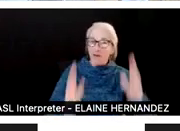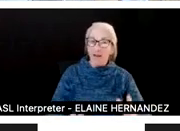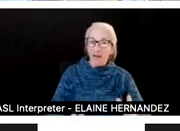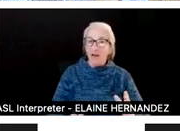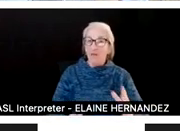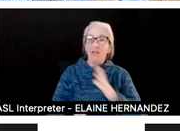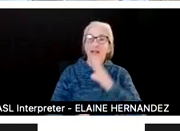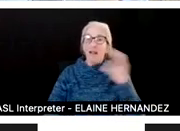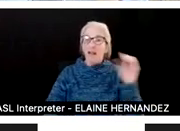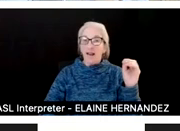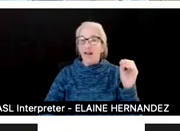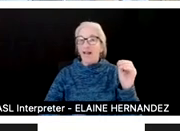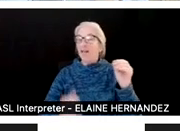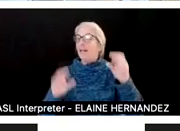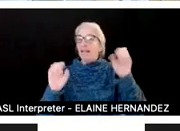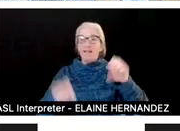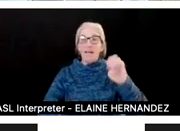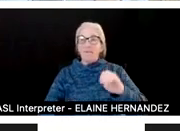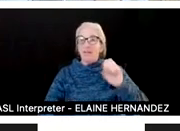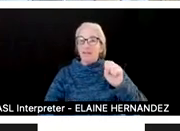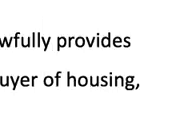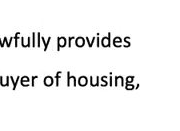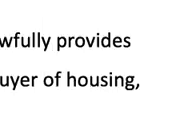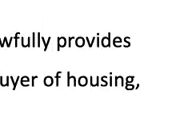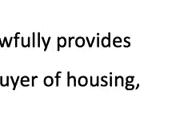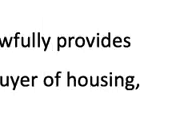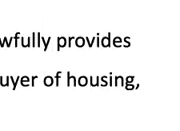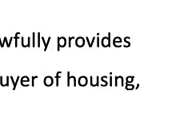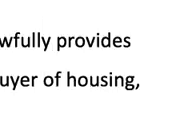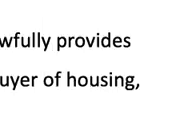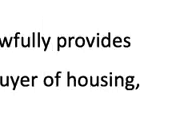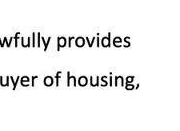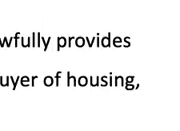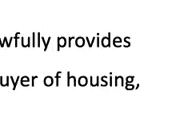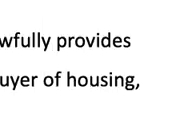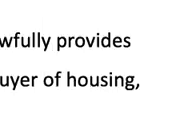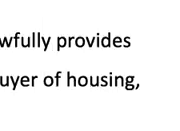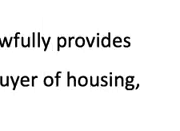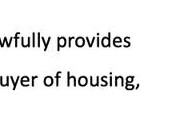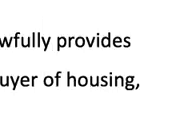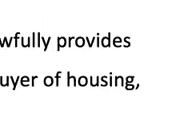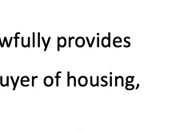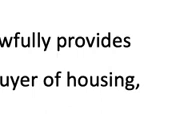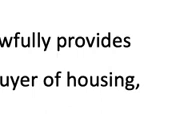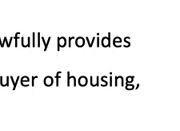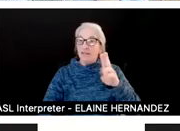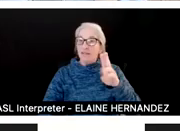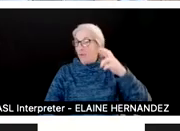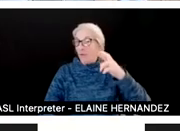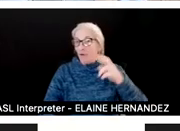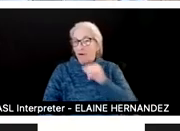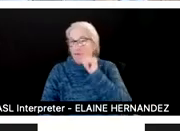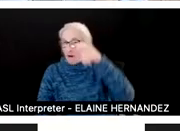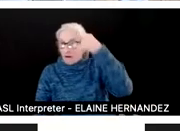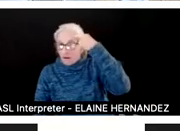administered by a governmental or non-governmental entity. Despite some of the popular conversation around it, it